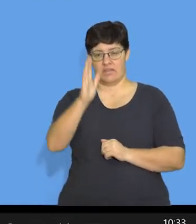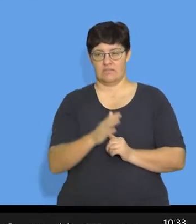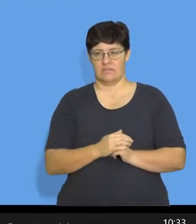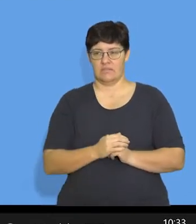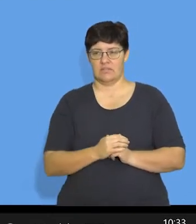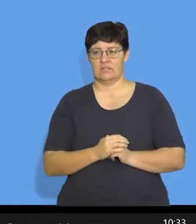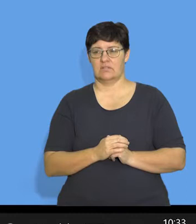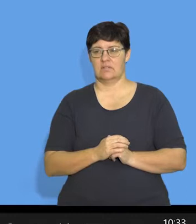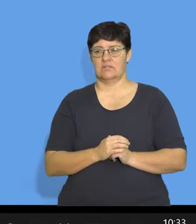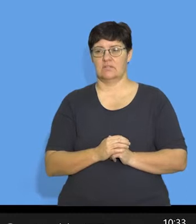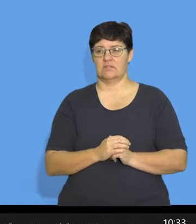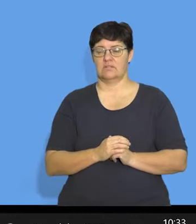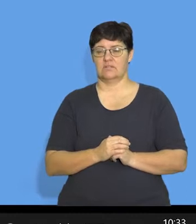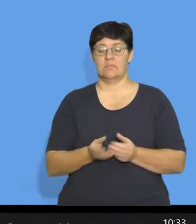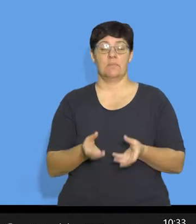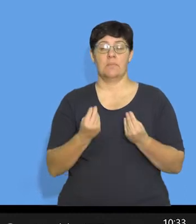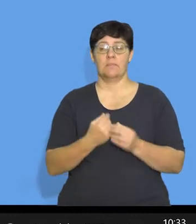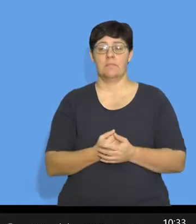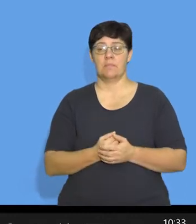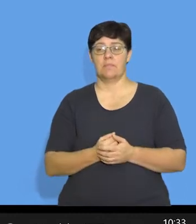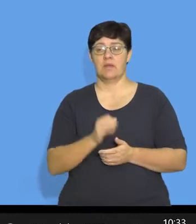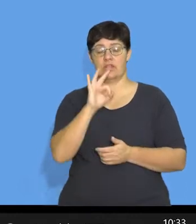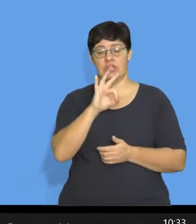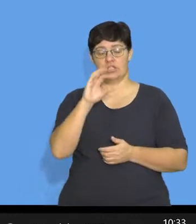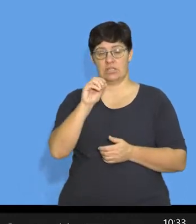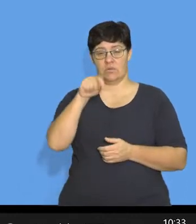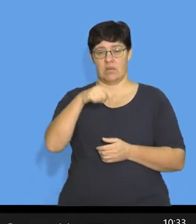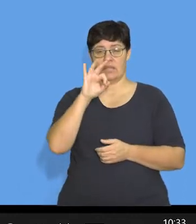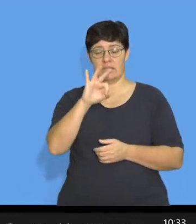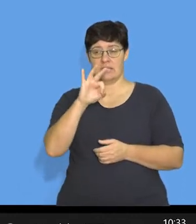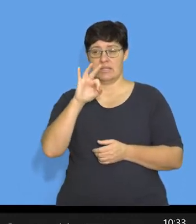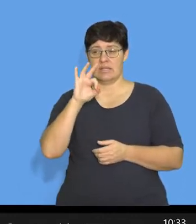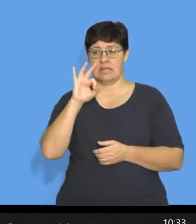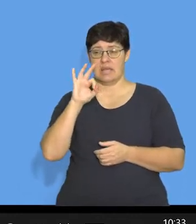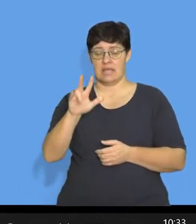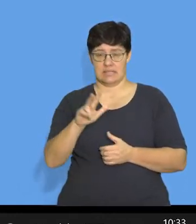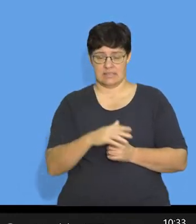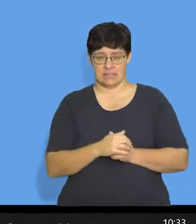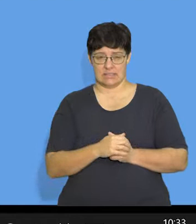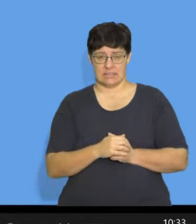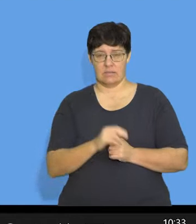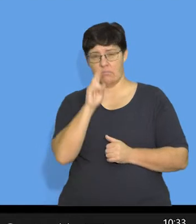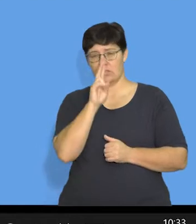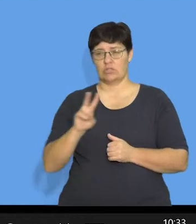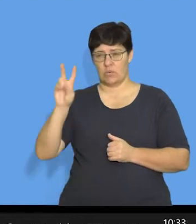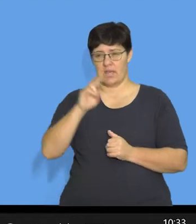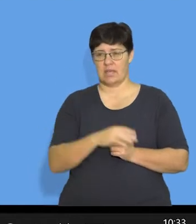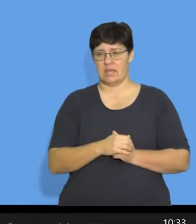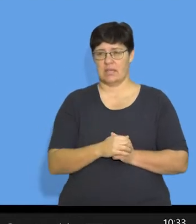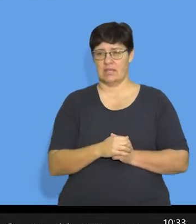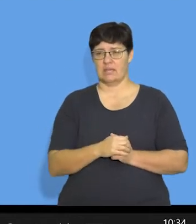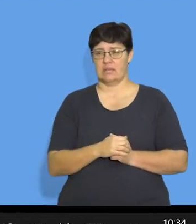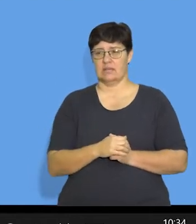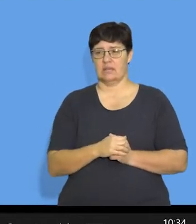1.55. That gives me 30,38, but I'm going to need to square it. So now I'm going to take the square root of